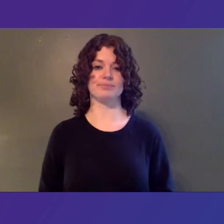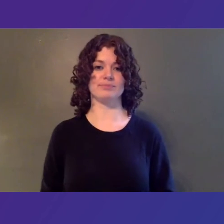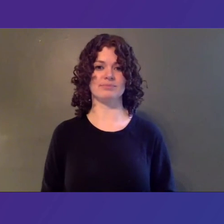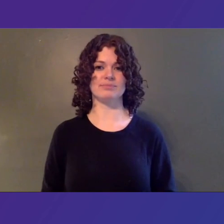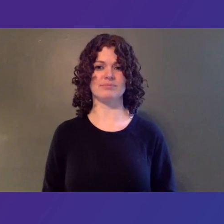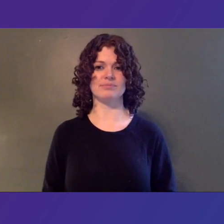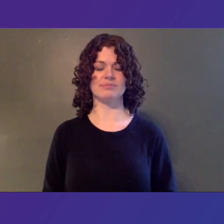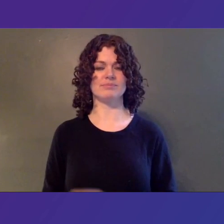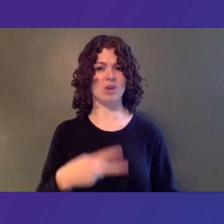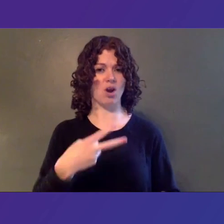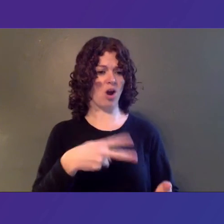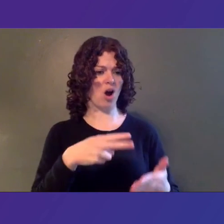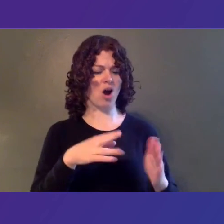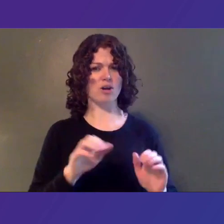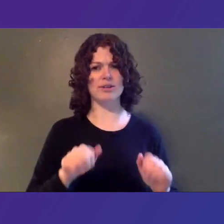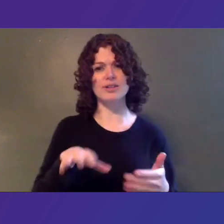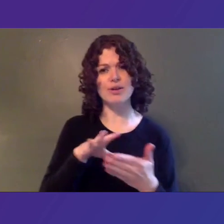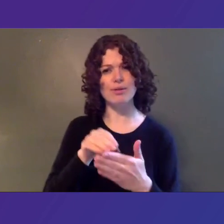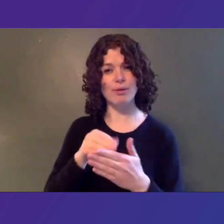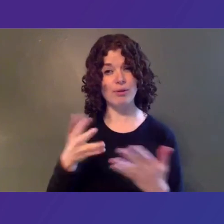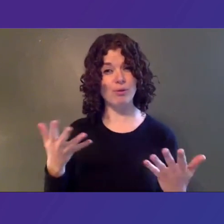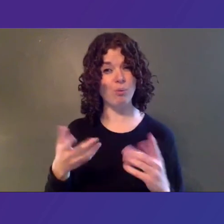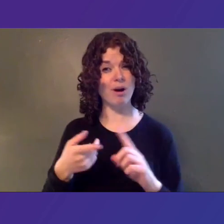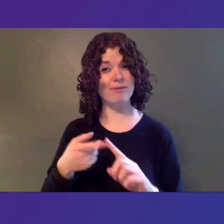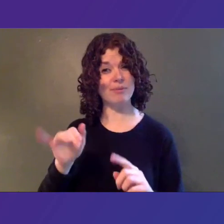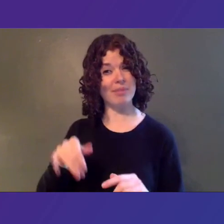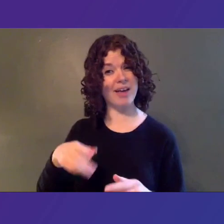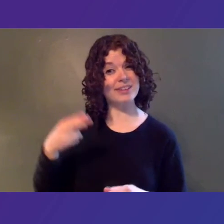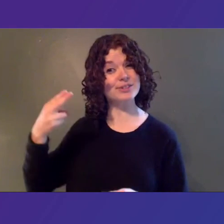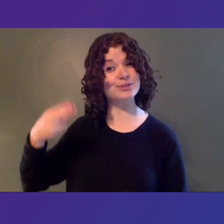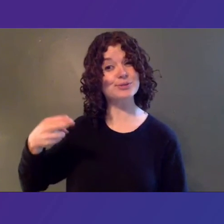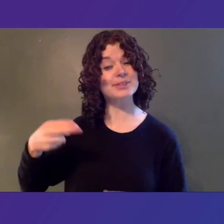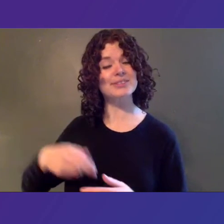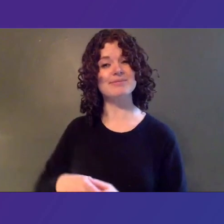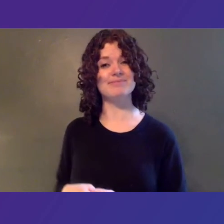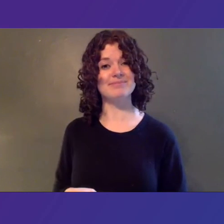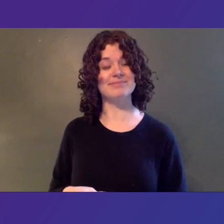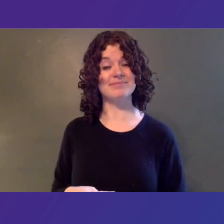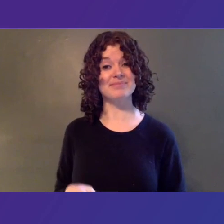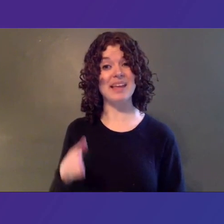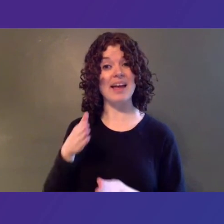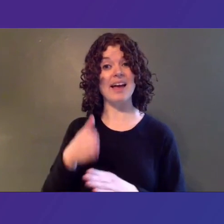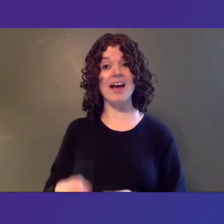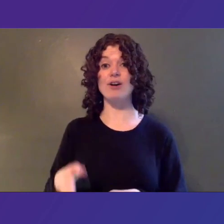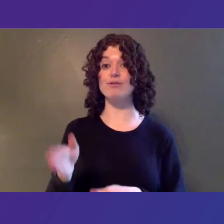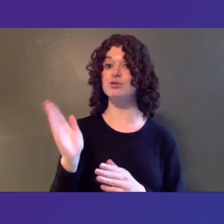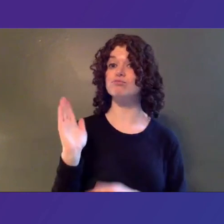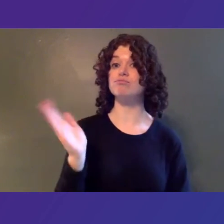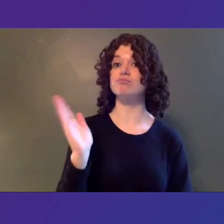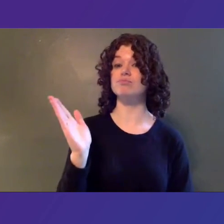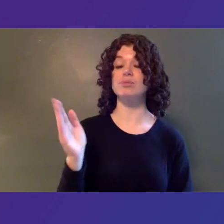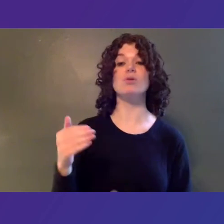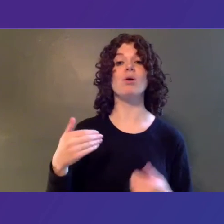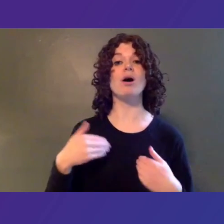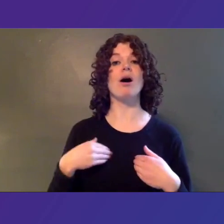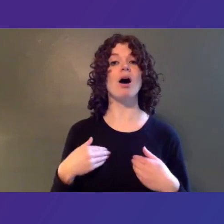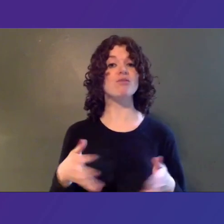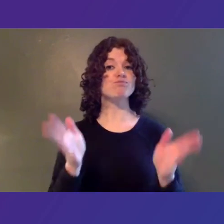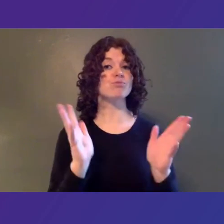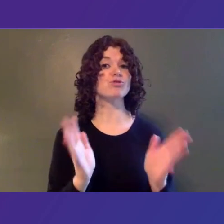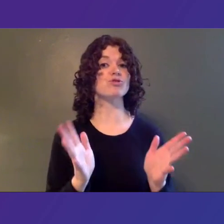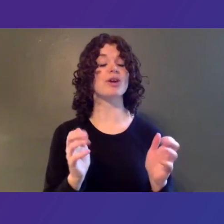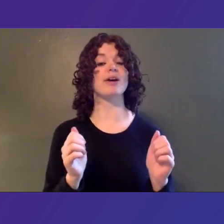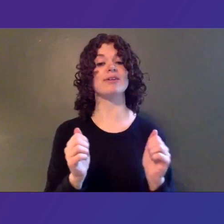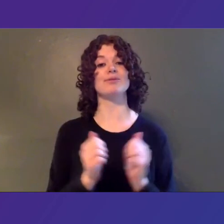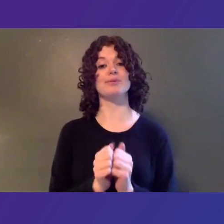history? The presentation will be followed by a response session with Dance NYC Disability Dance